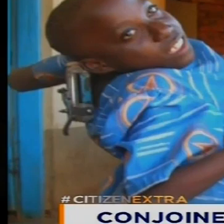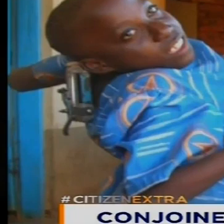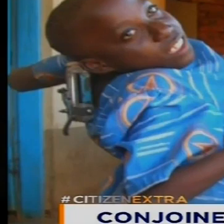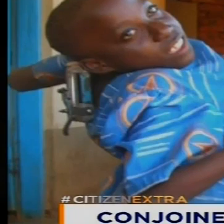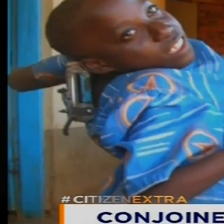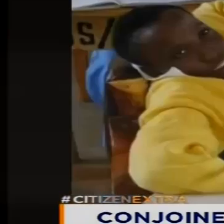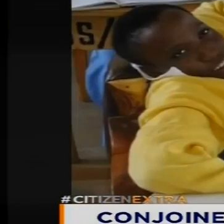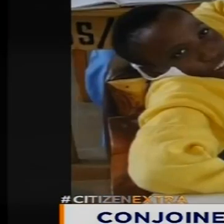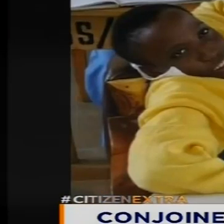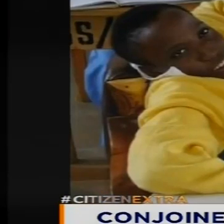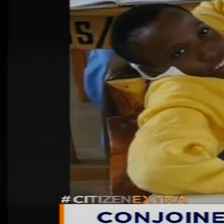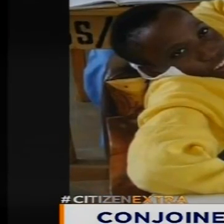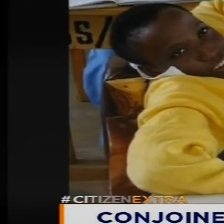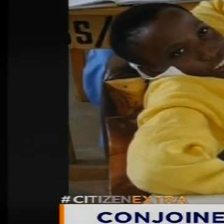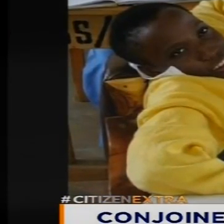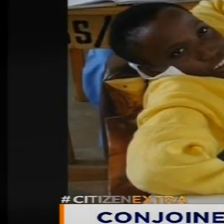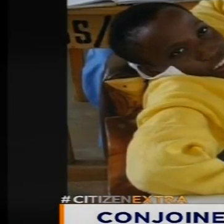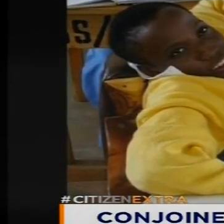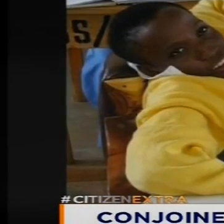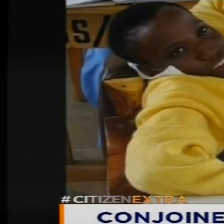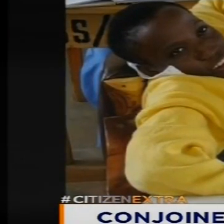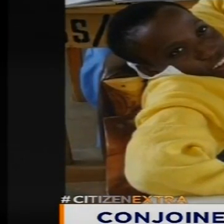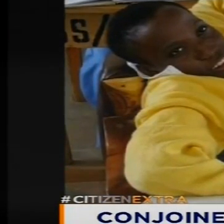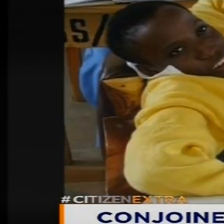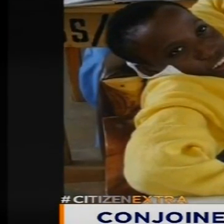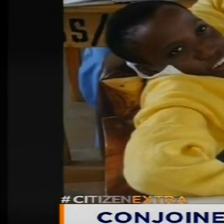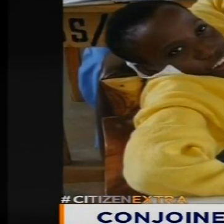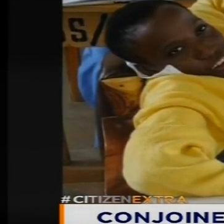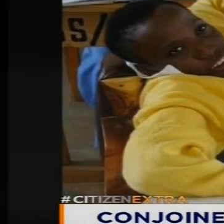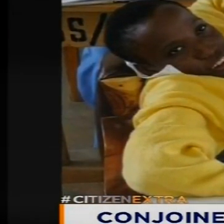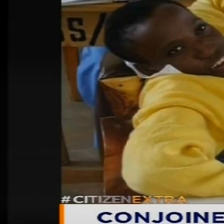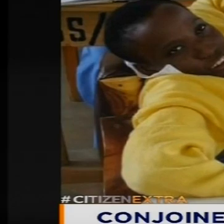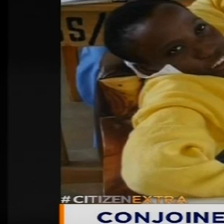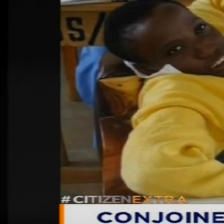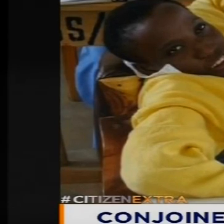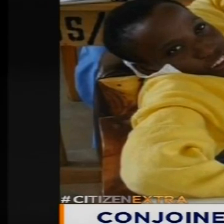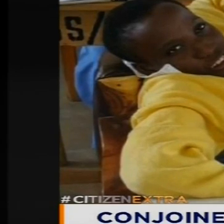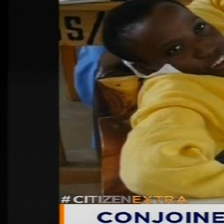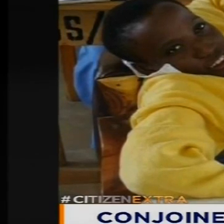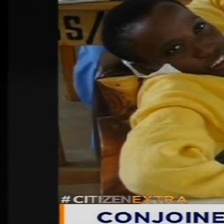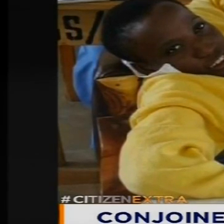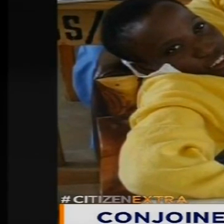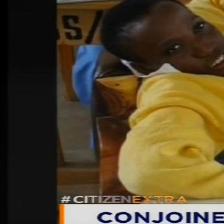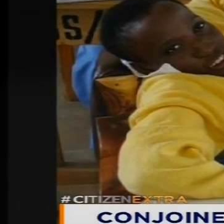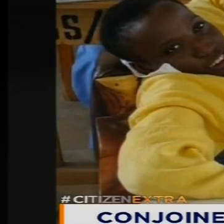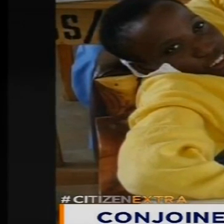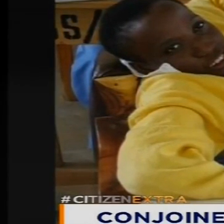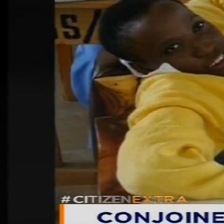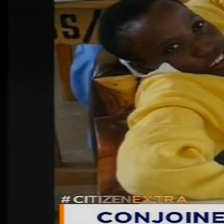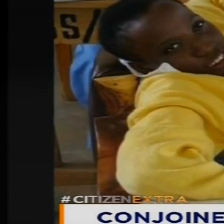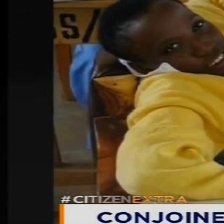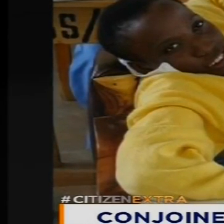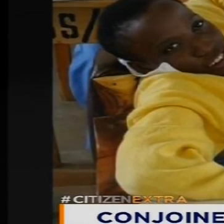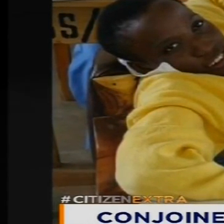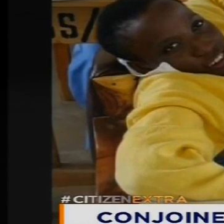and respect the one who will marry us. We will fight in life to make our marriage work. That is